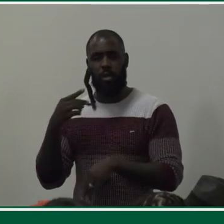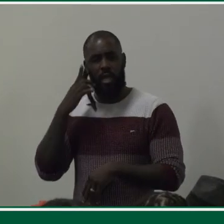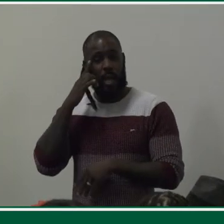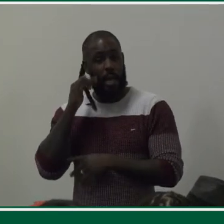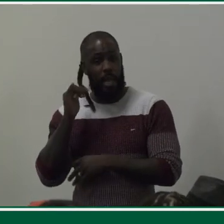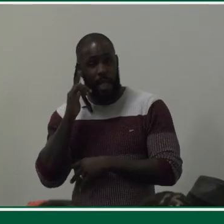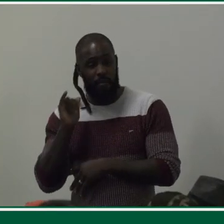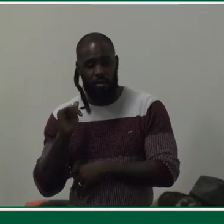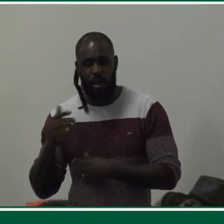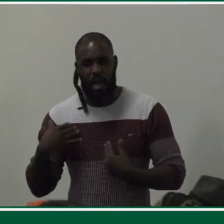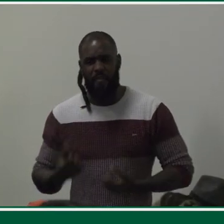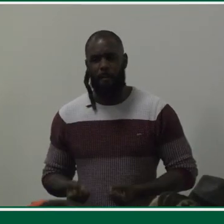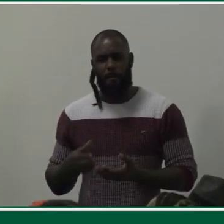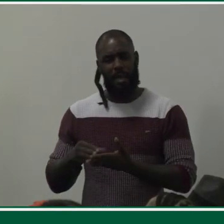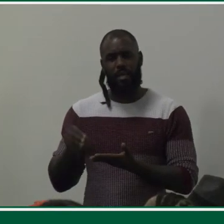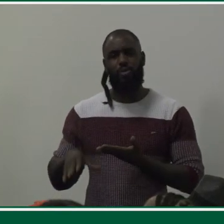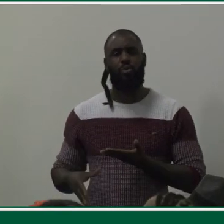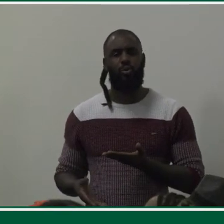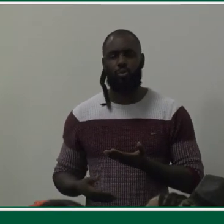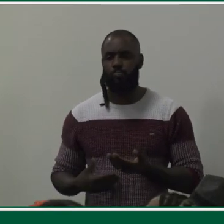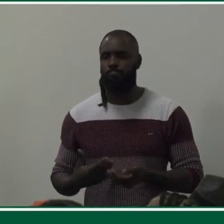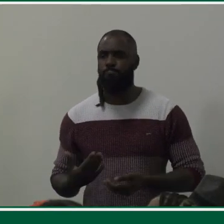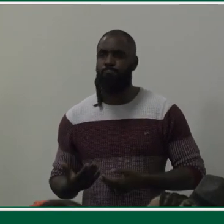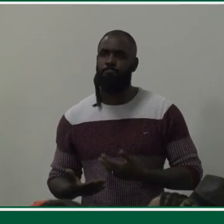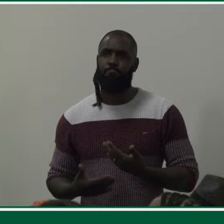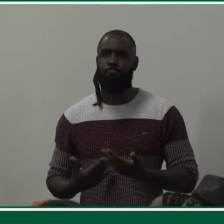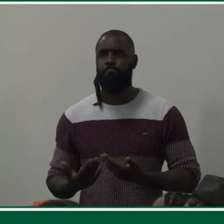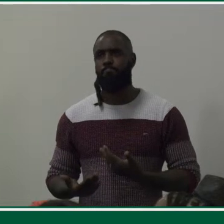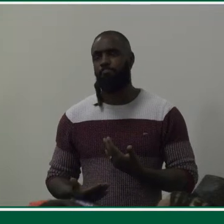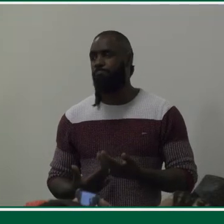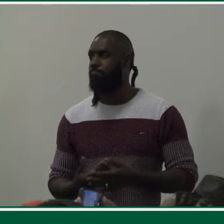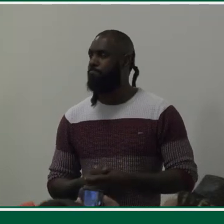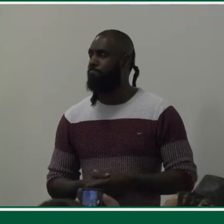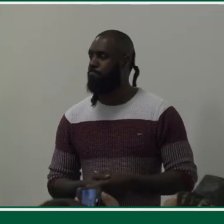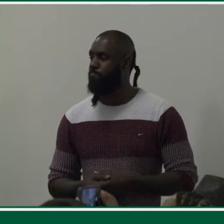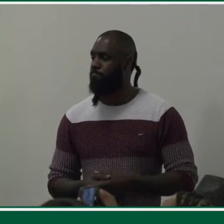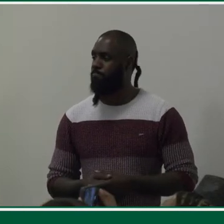California right now, there's a lot of students who are...